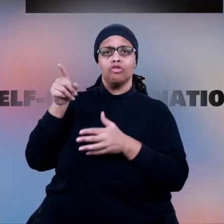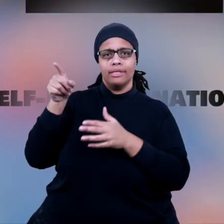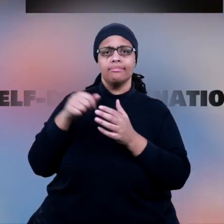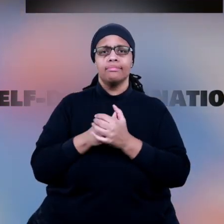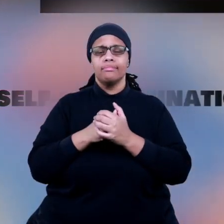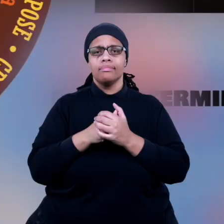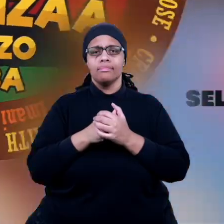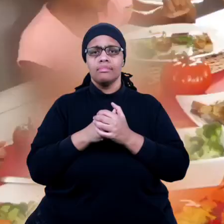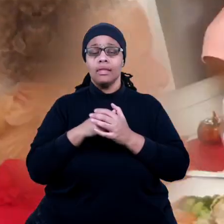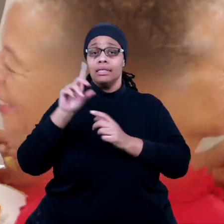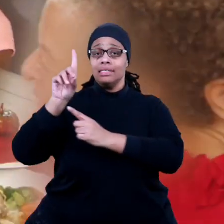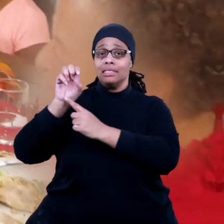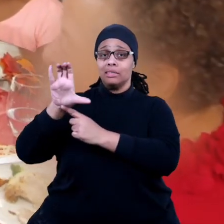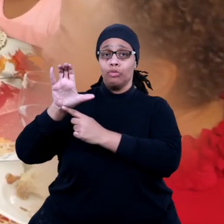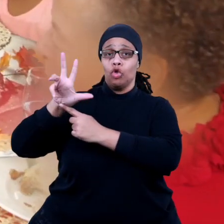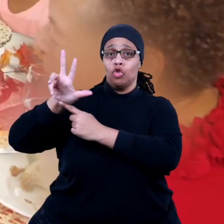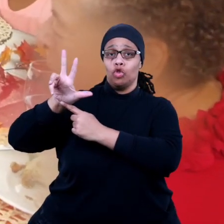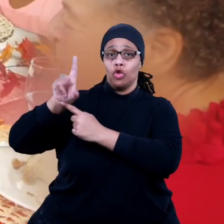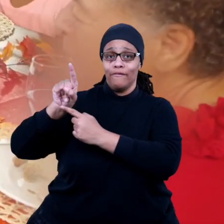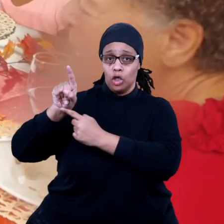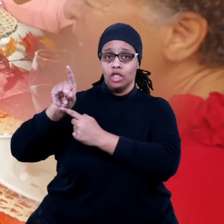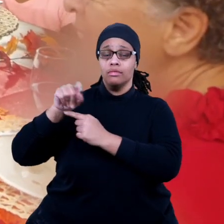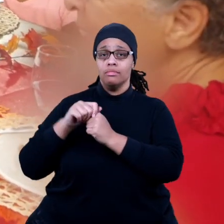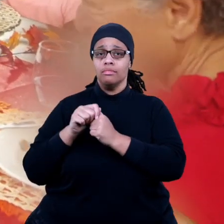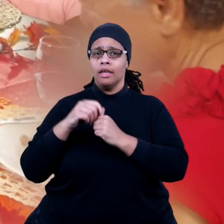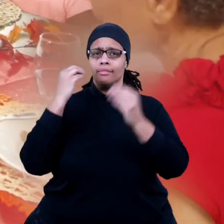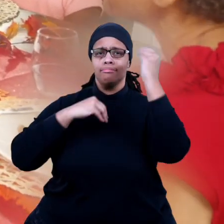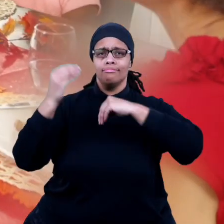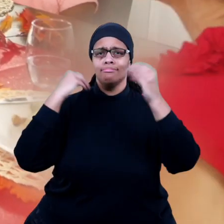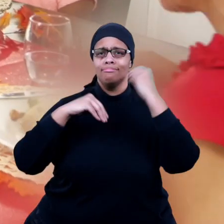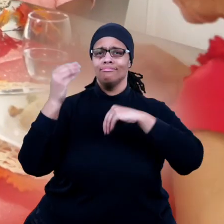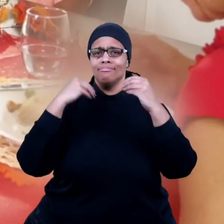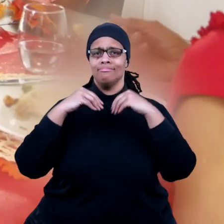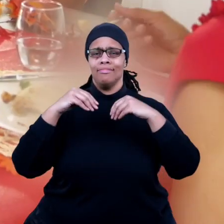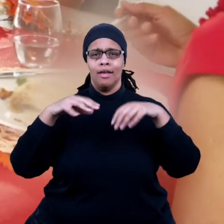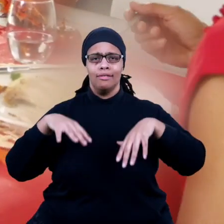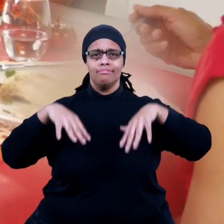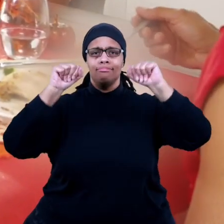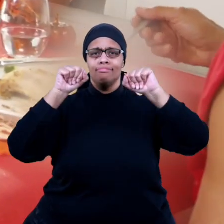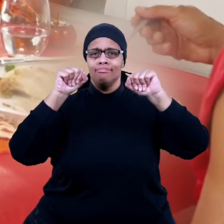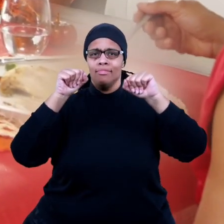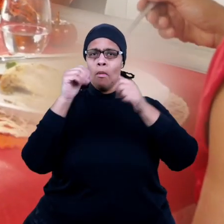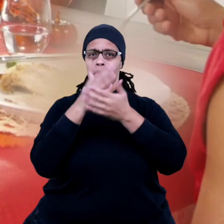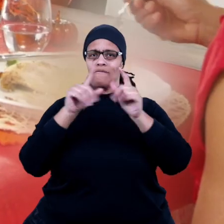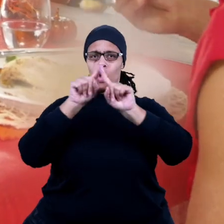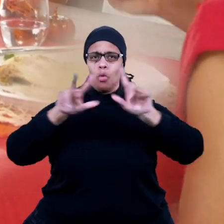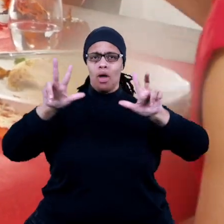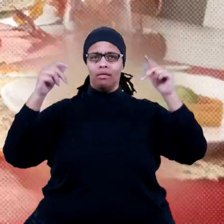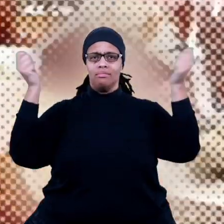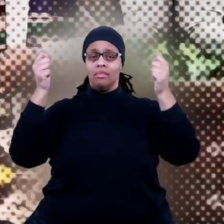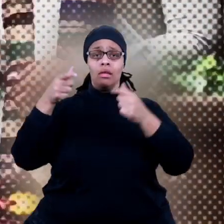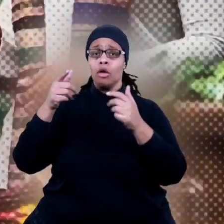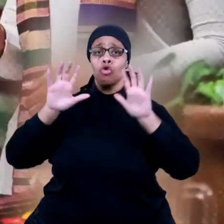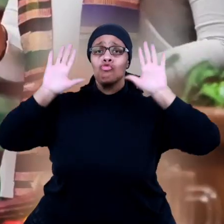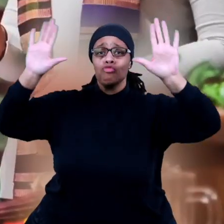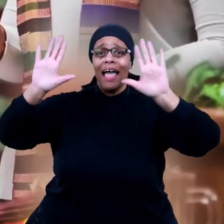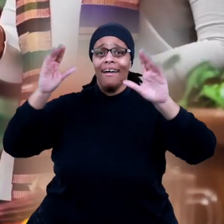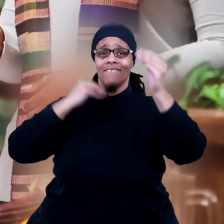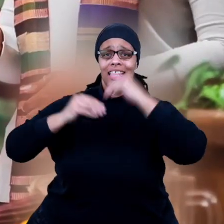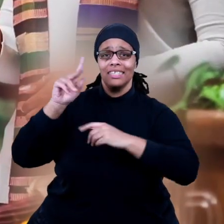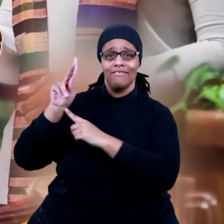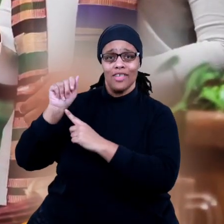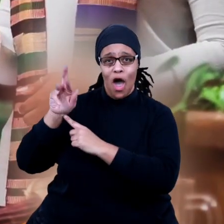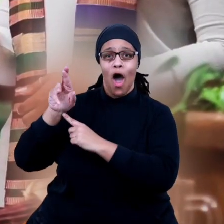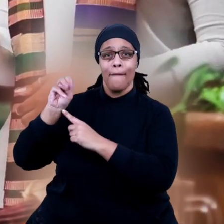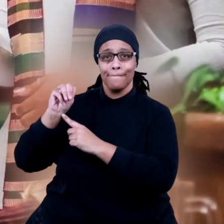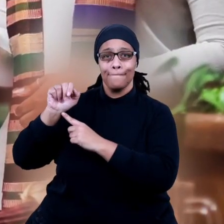Americans. On December 31st, there is a feast held as part of the Kwanzaa holiday, called the Great